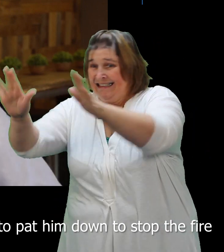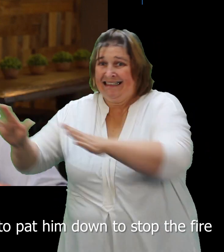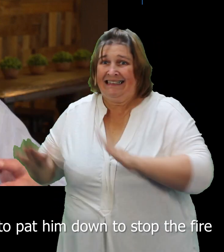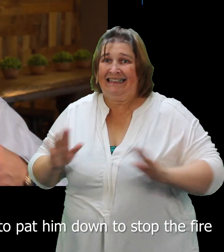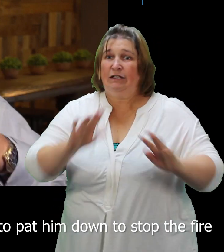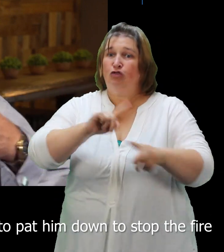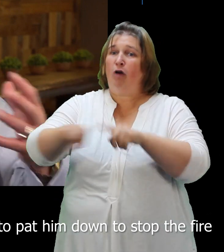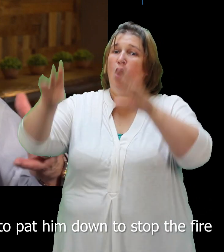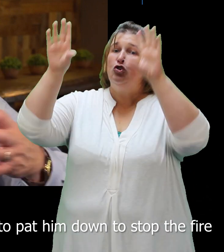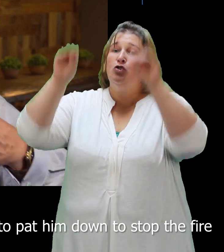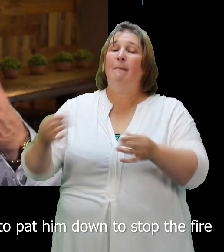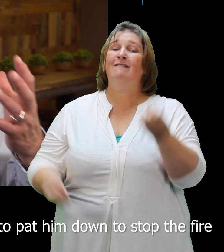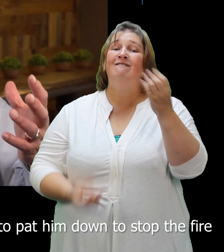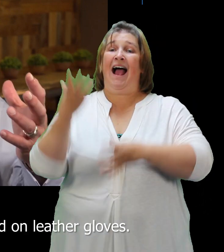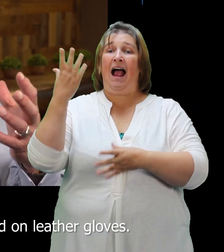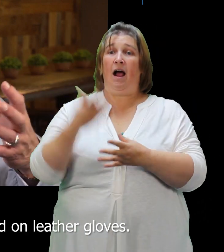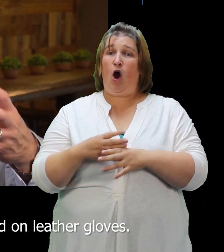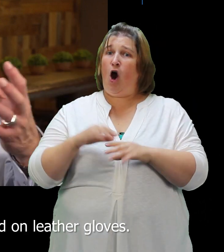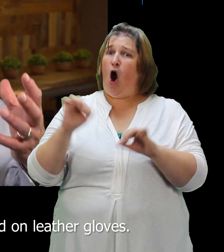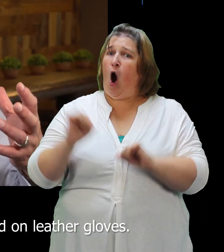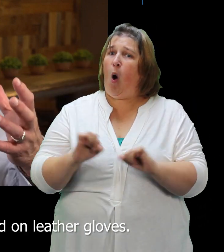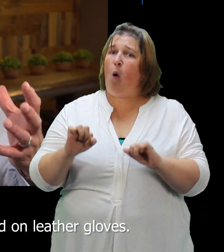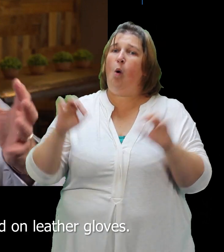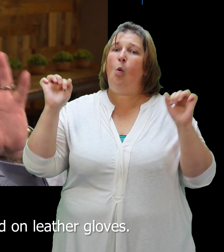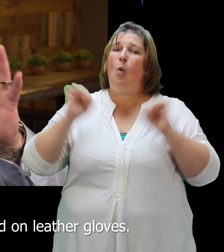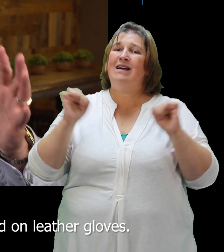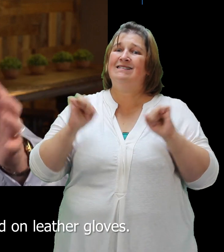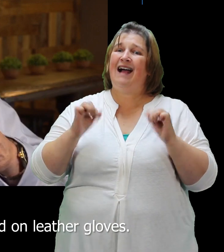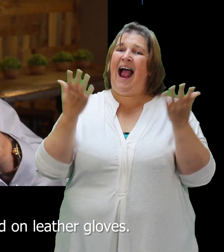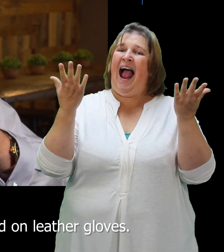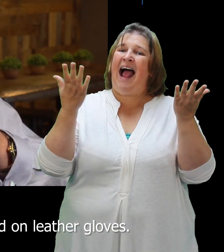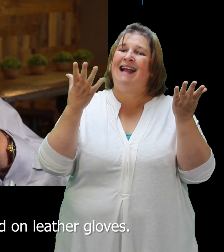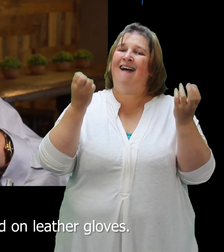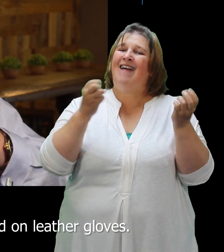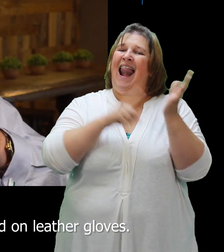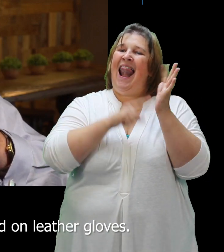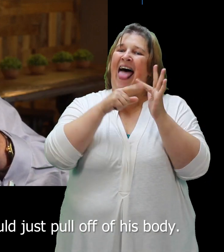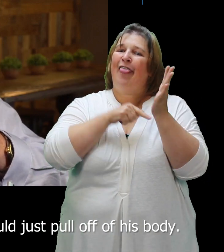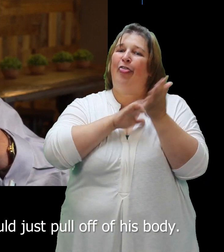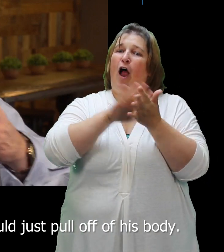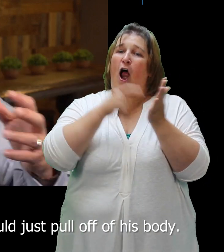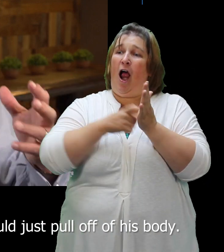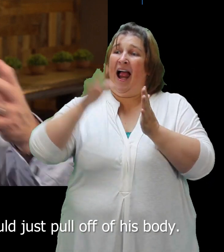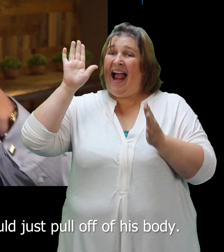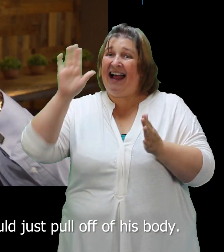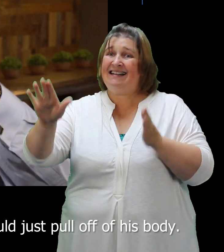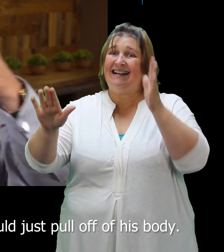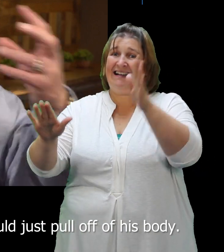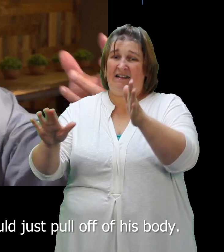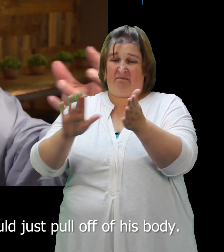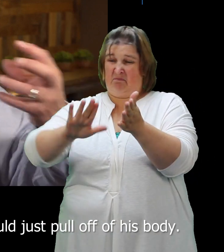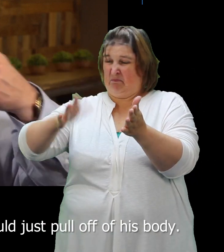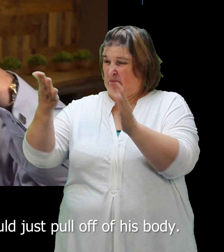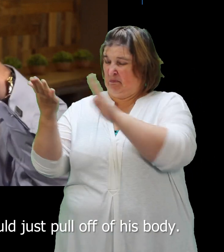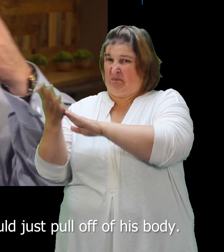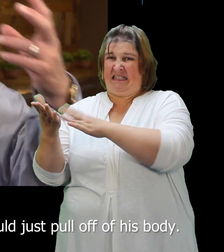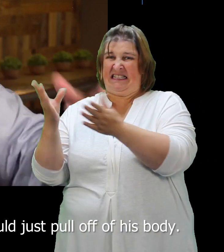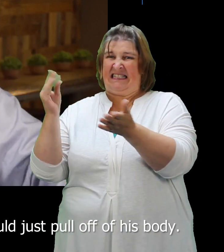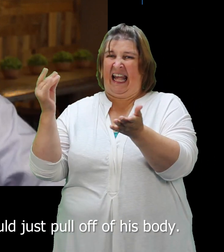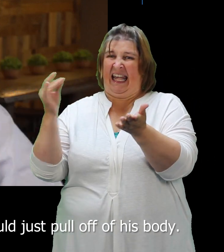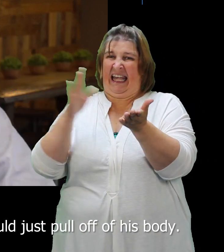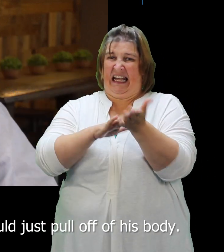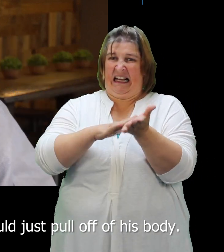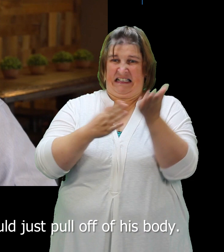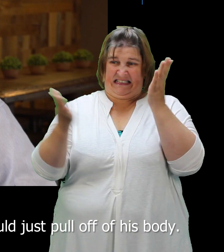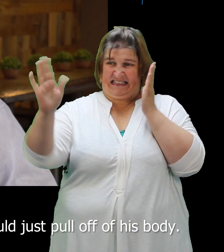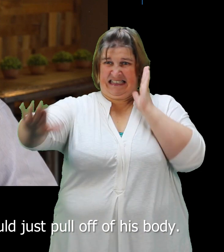try to pat him down to stop the fire because it was cold, it was winter, he had on leather gloves, and everywhere he would hit my dad, skin would just pull off of his